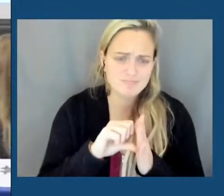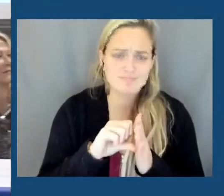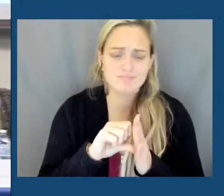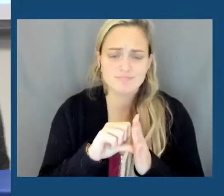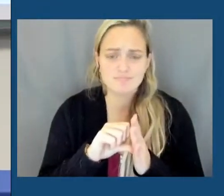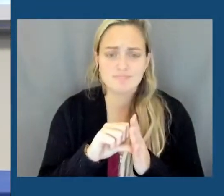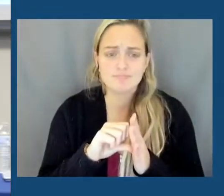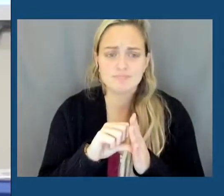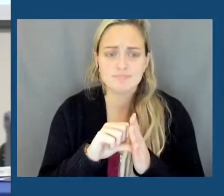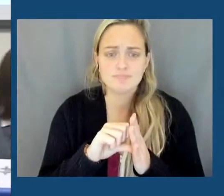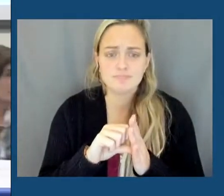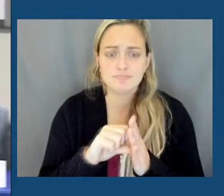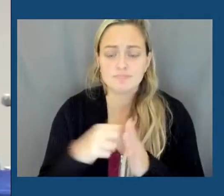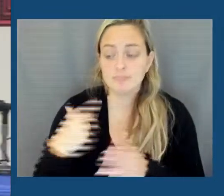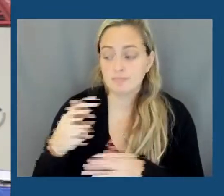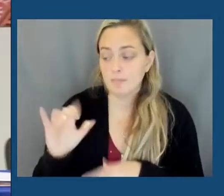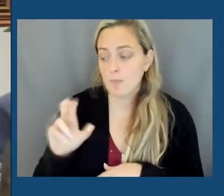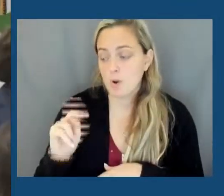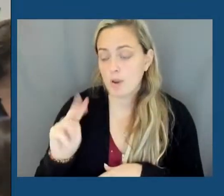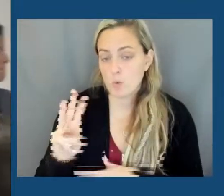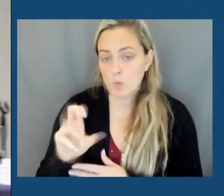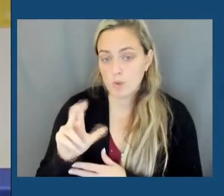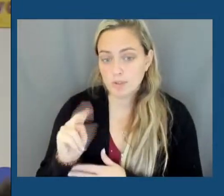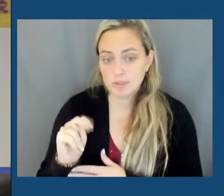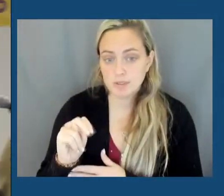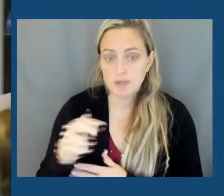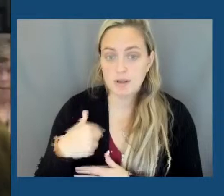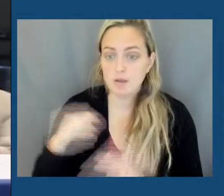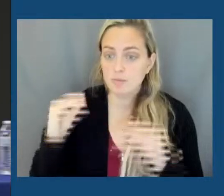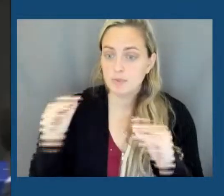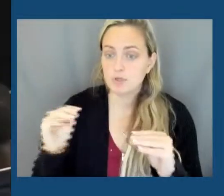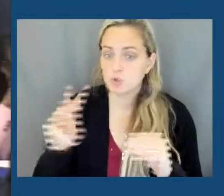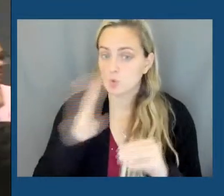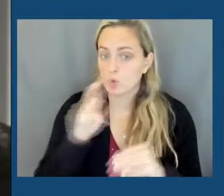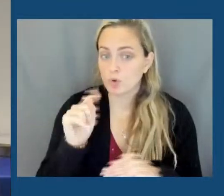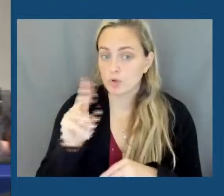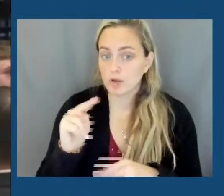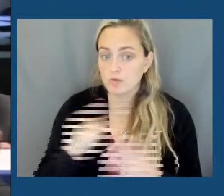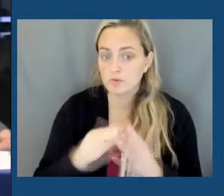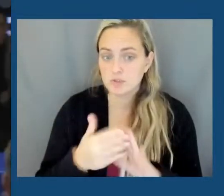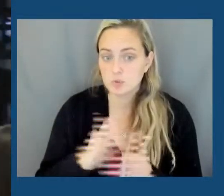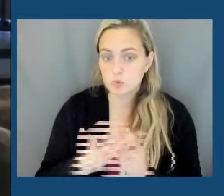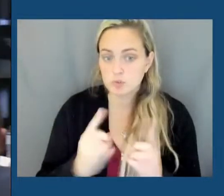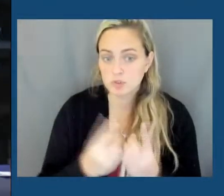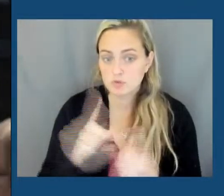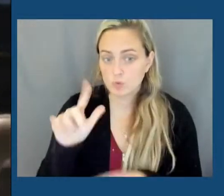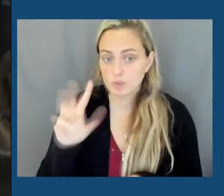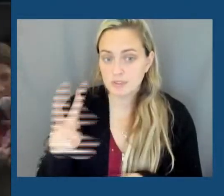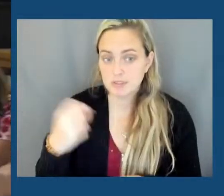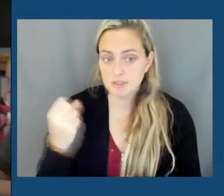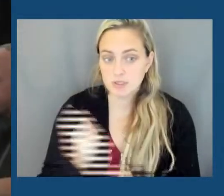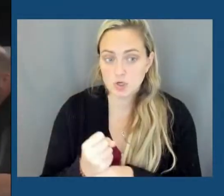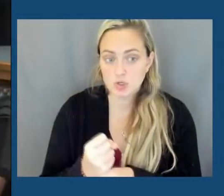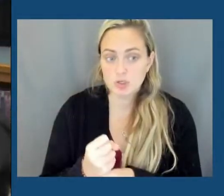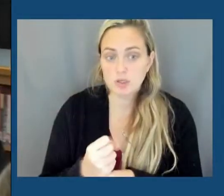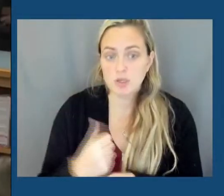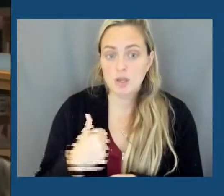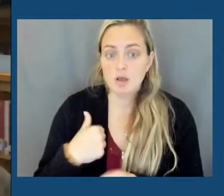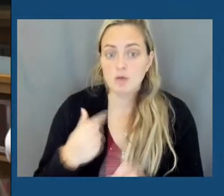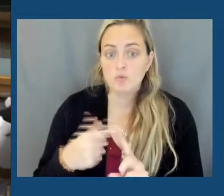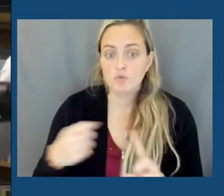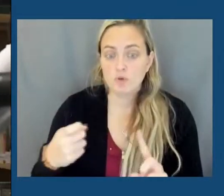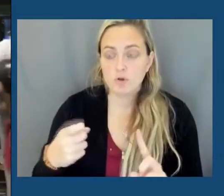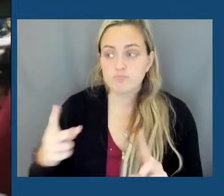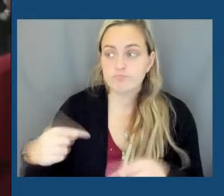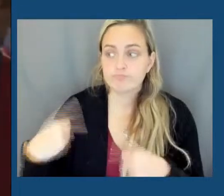My name is Brian Wilson, and I've been teaching at Watertown City School District for 26 years, and I come from a long line